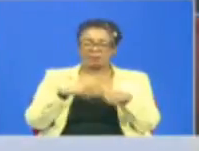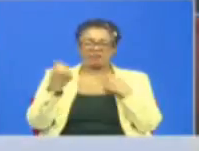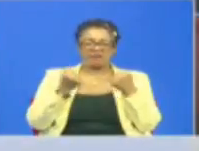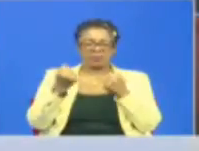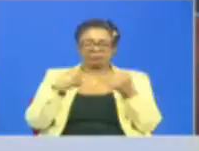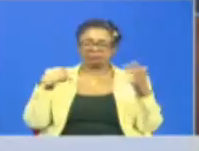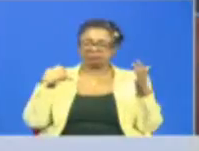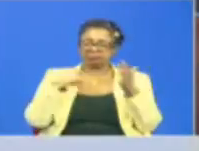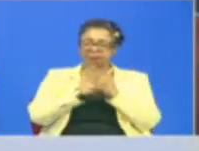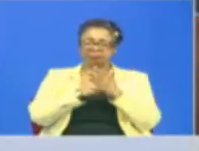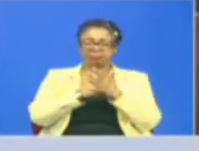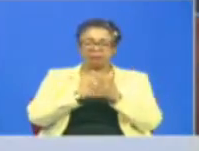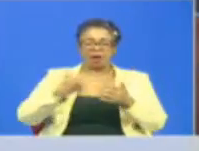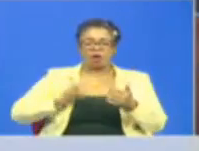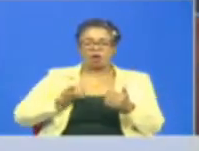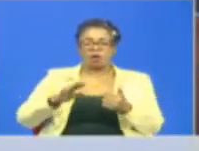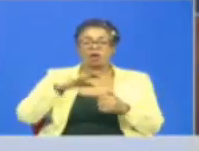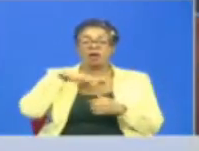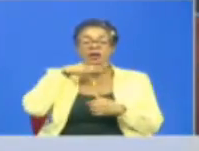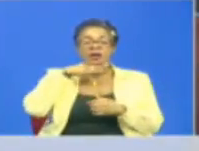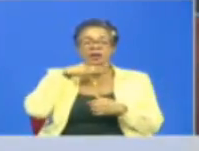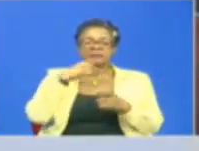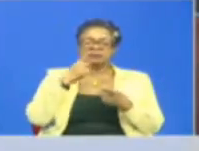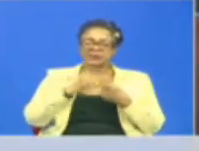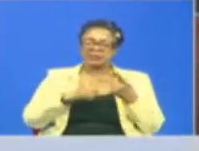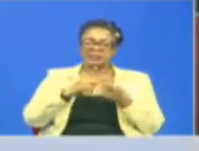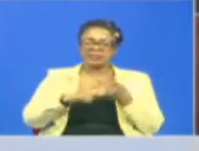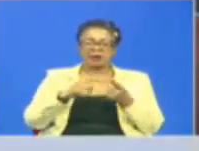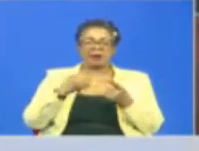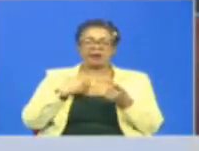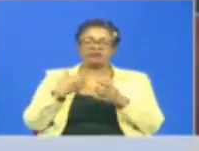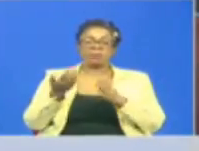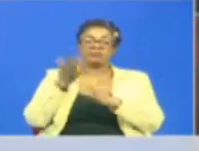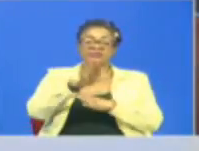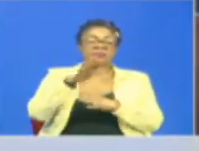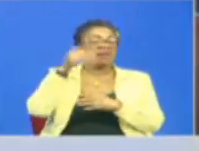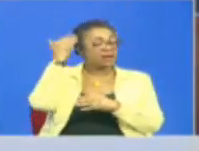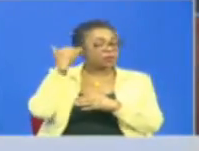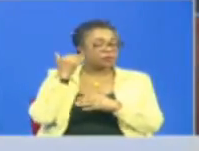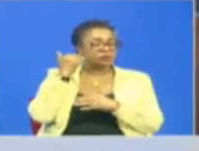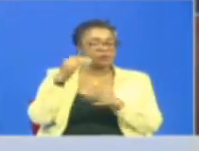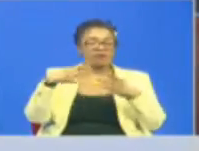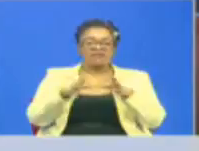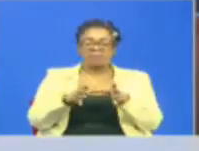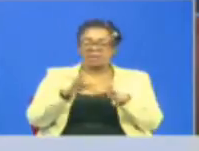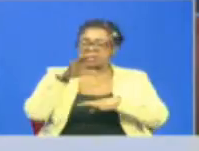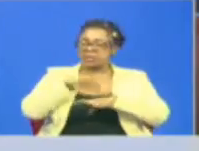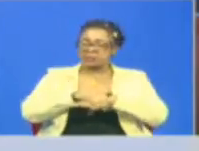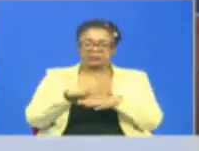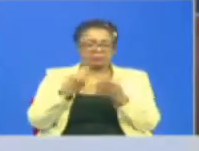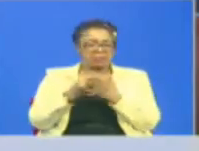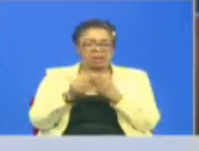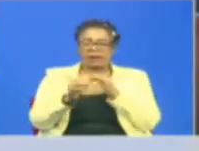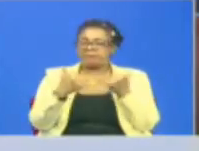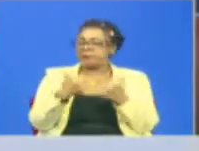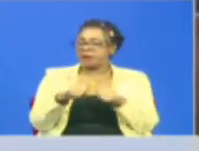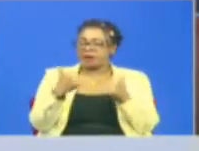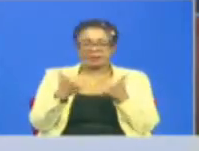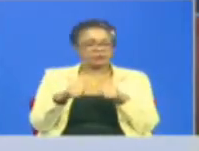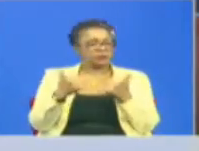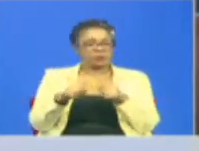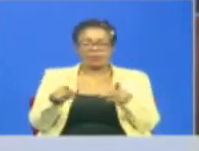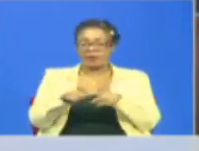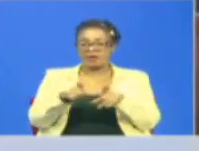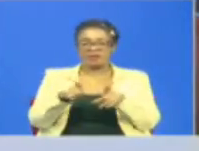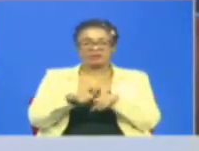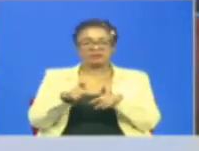their daughter. Years after being awarded compensation by the court, the family is yet to receive any money as a lack of